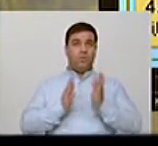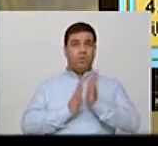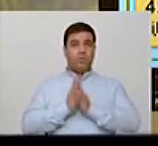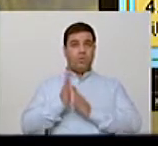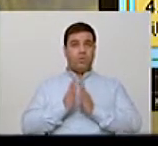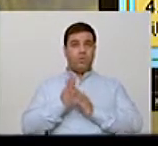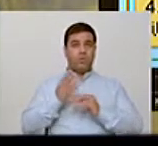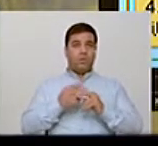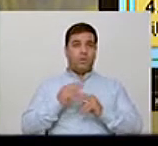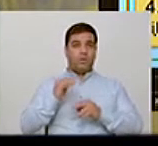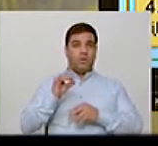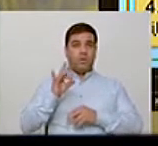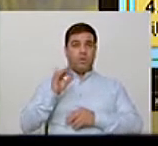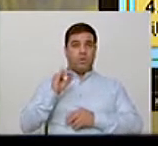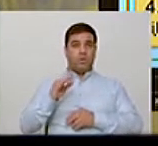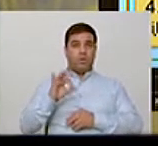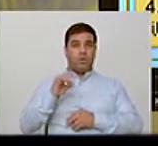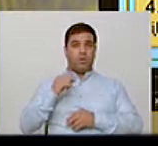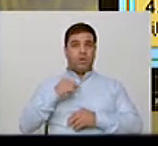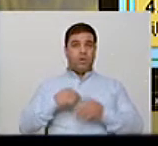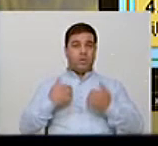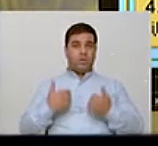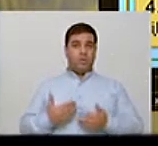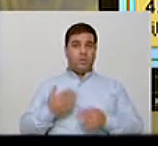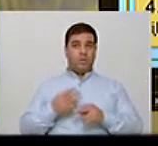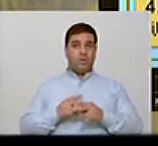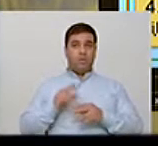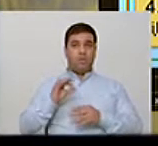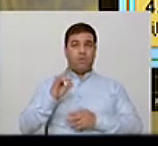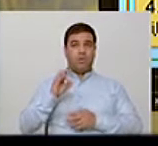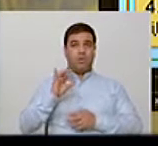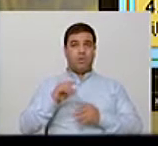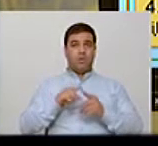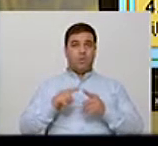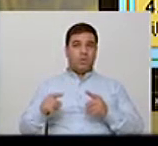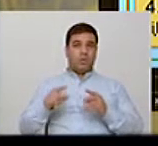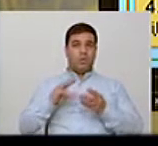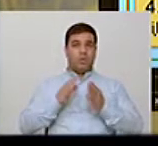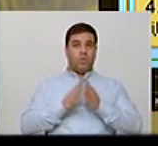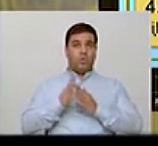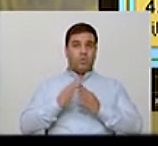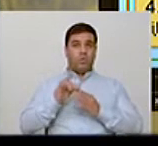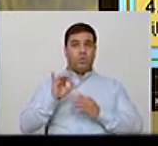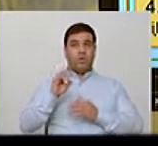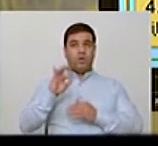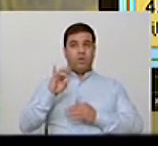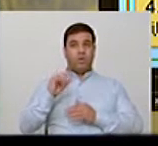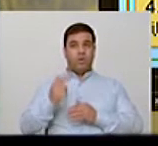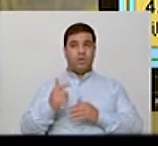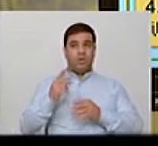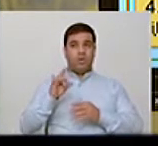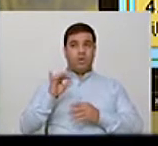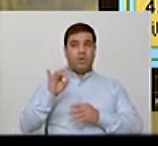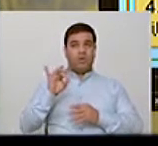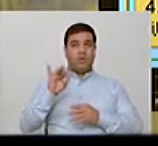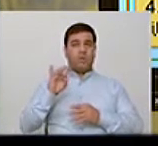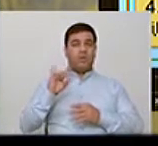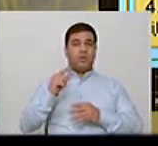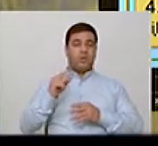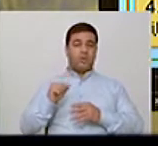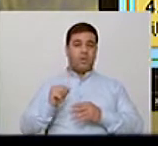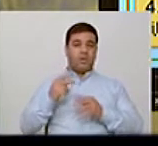O'simliklar fototrof organizmlardir. Fotosintez jarayoni o'simlik hujayralarining